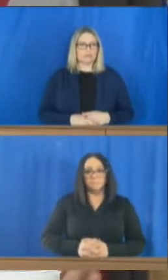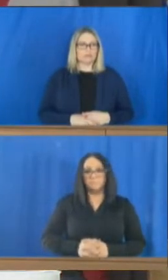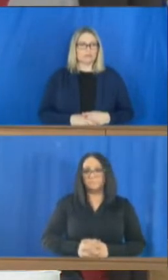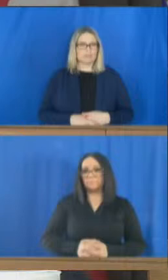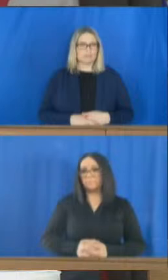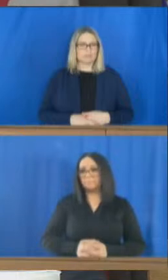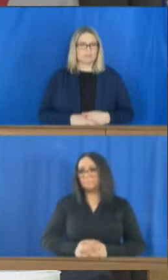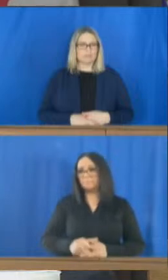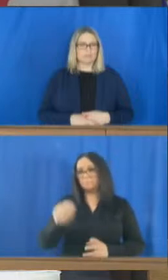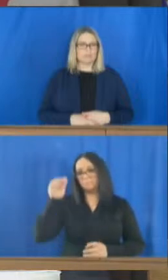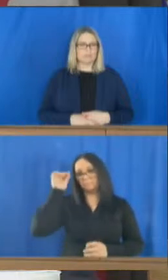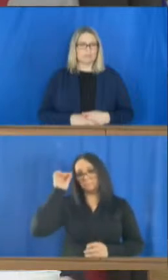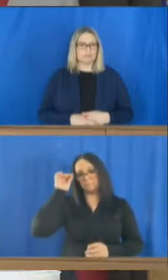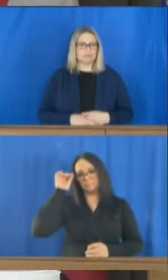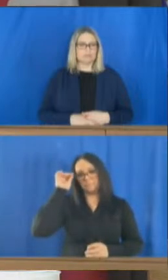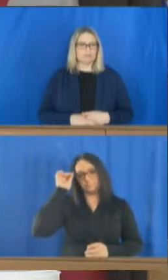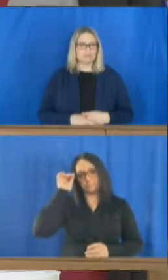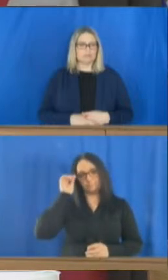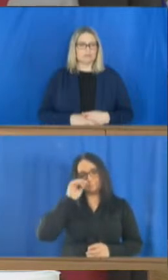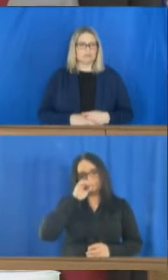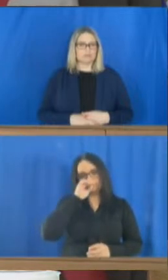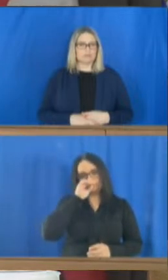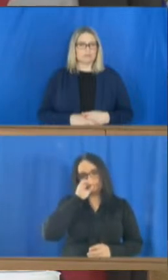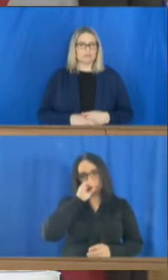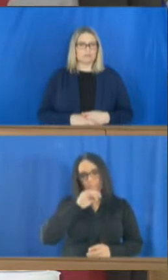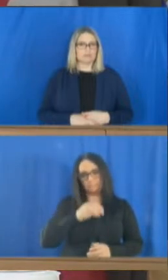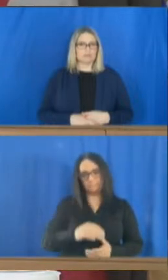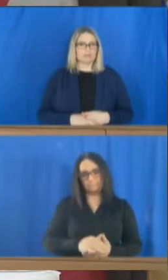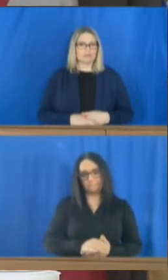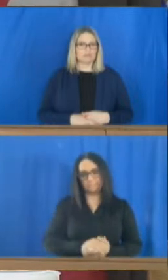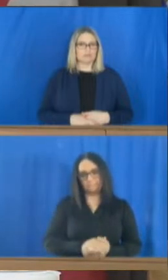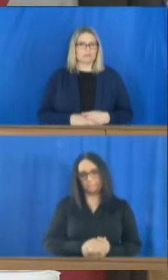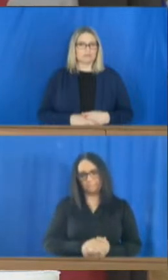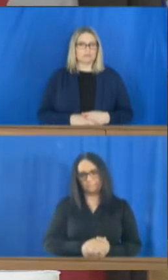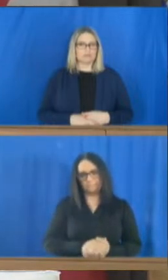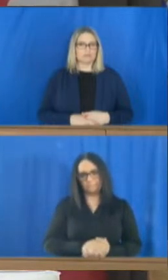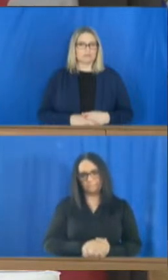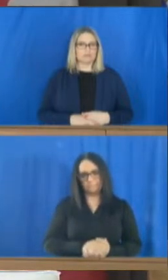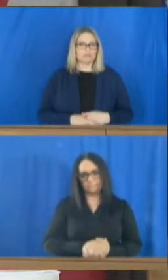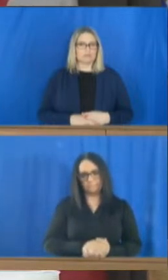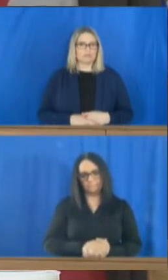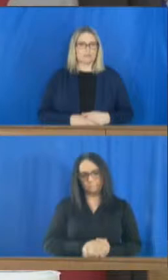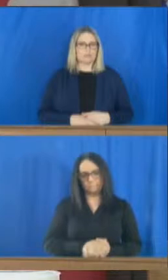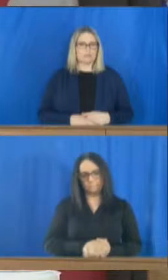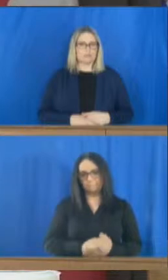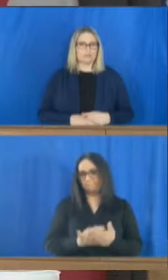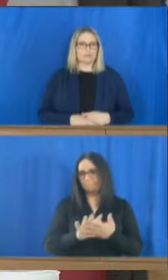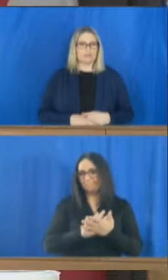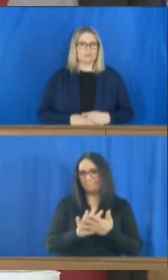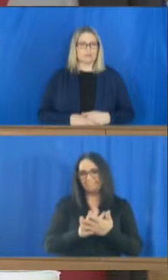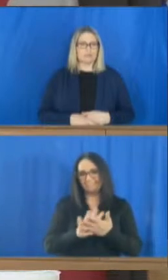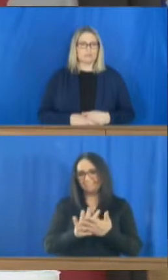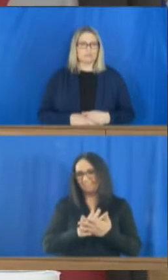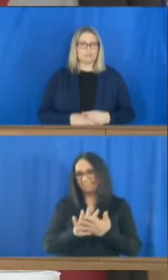No, absolutely not. You can't think that. And when you say going to normal, level 2 is certainly not normal for an unvaccinated